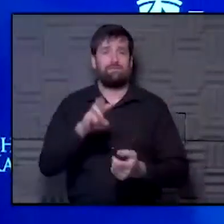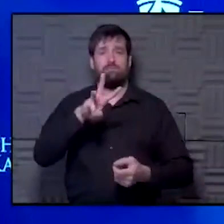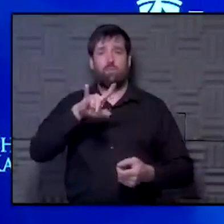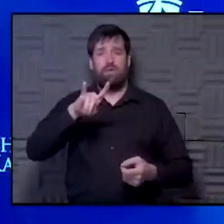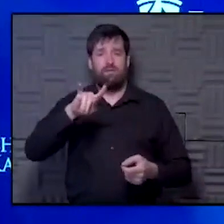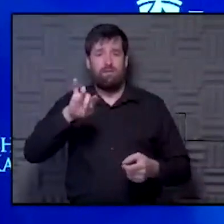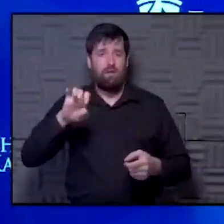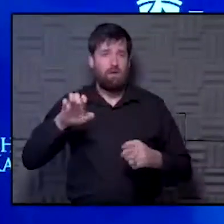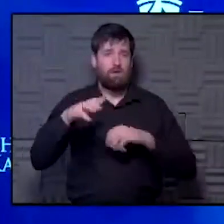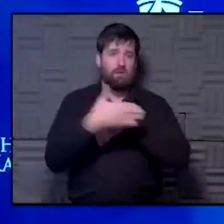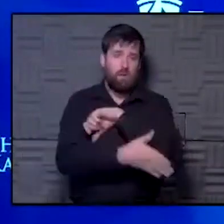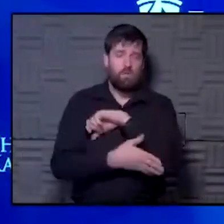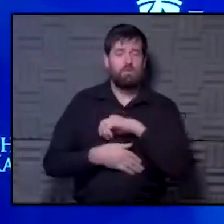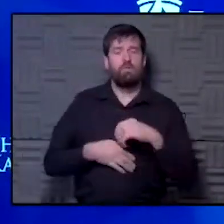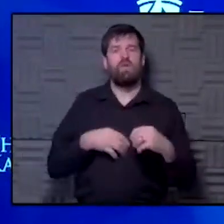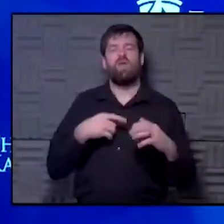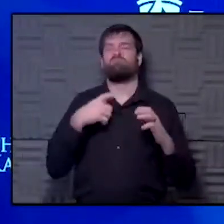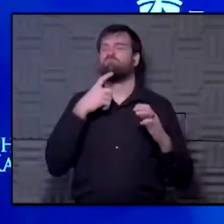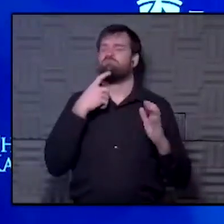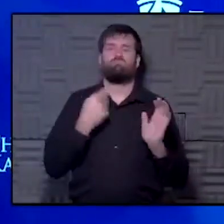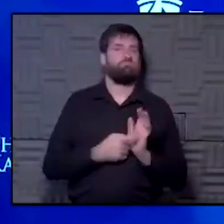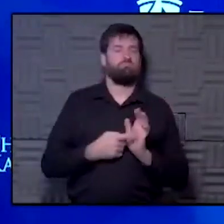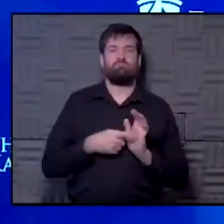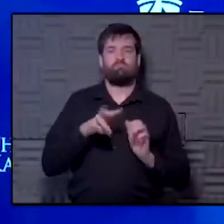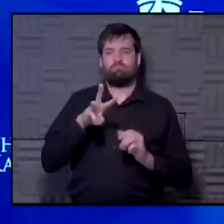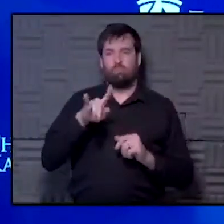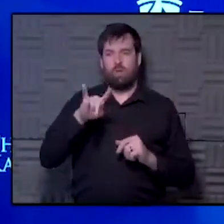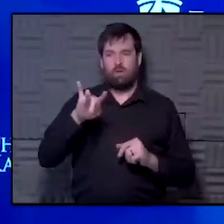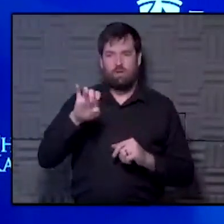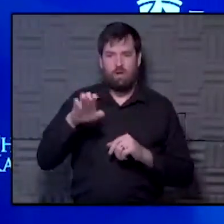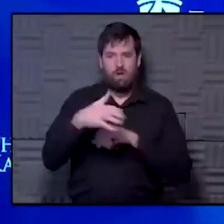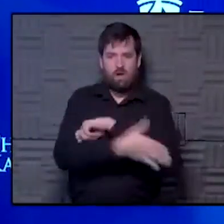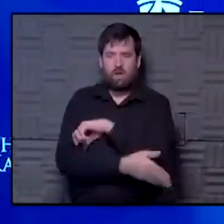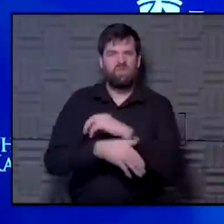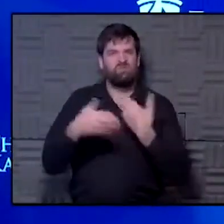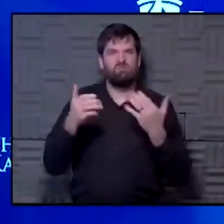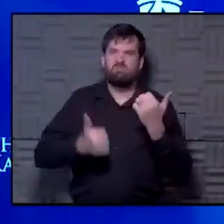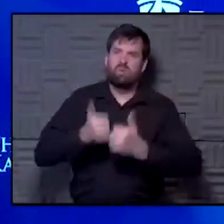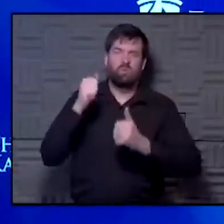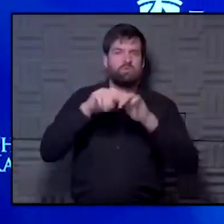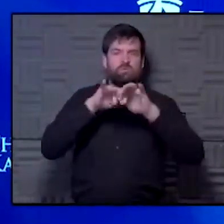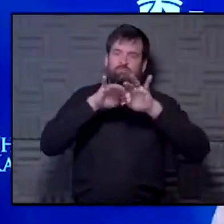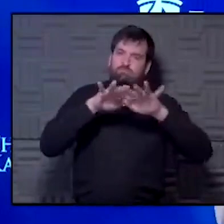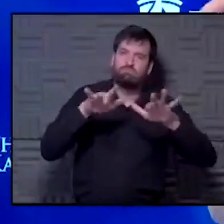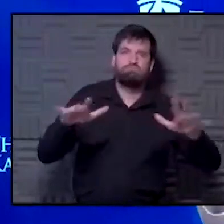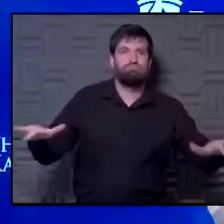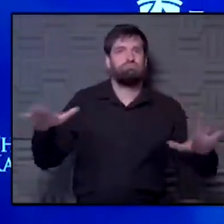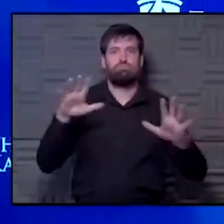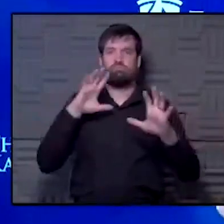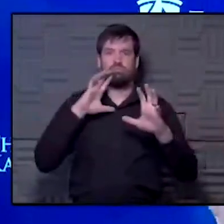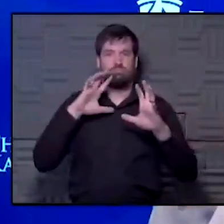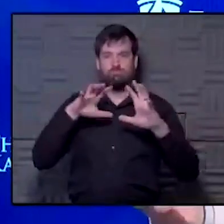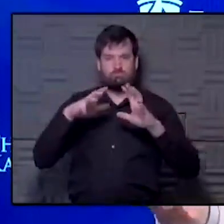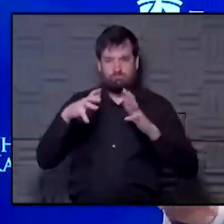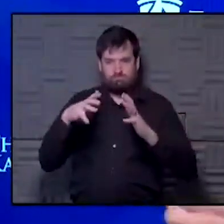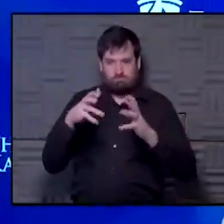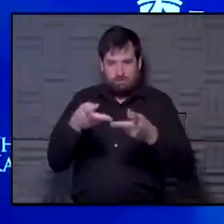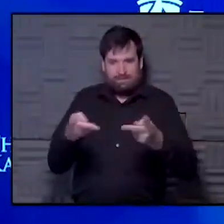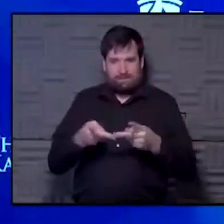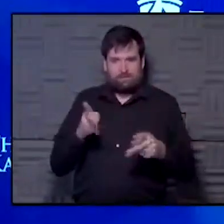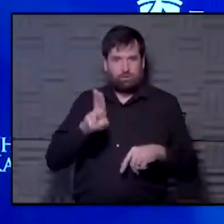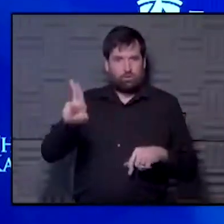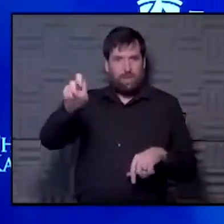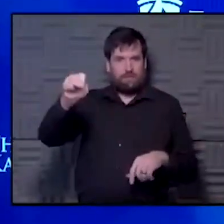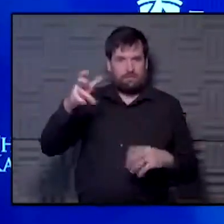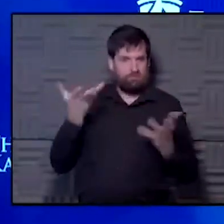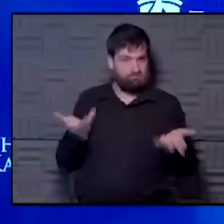I mean, one of the things I'm struck by is Wyandotte County is one of the most diverse places in the United States, right? I mean, really, you look at it, it's just one of the most diverse places in the United